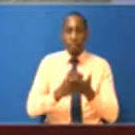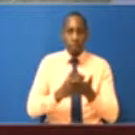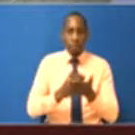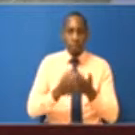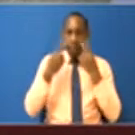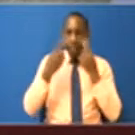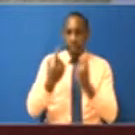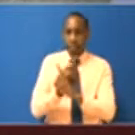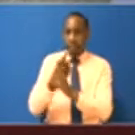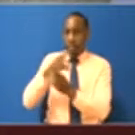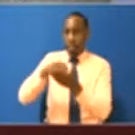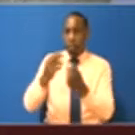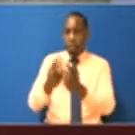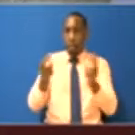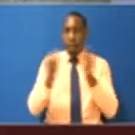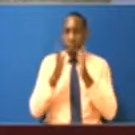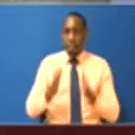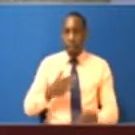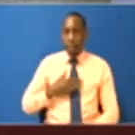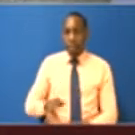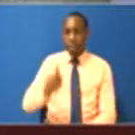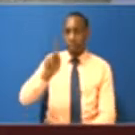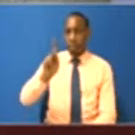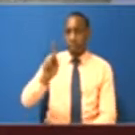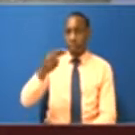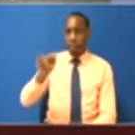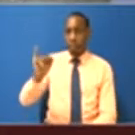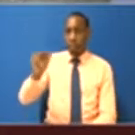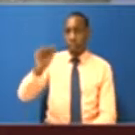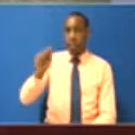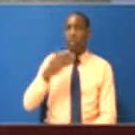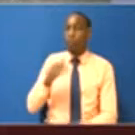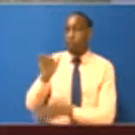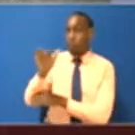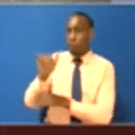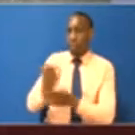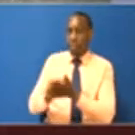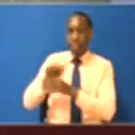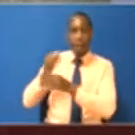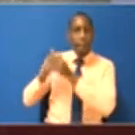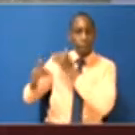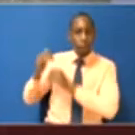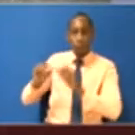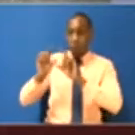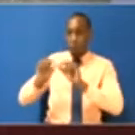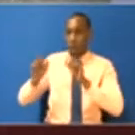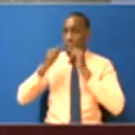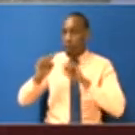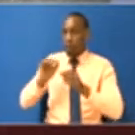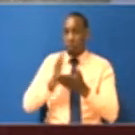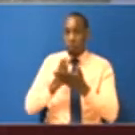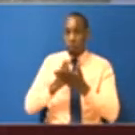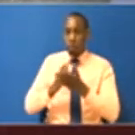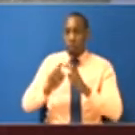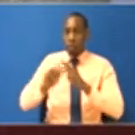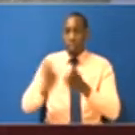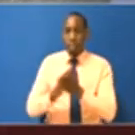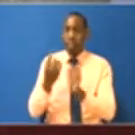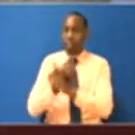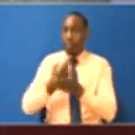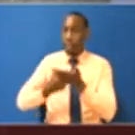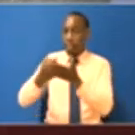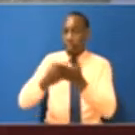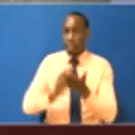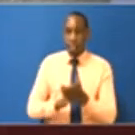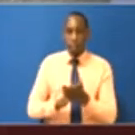different scenarios with my panelists who are here and philip kisia i want to come to you and at the very beginning you made a statement that really set us off in a different direction when you